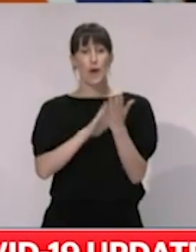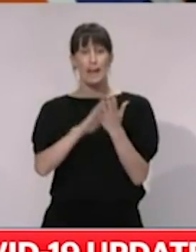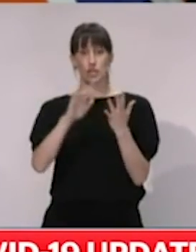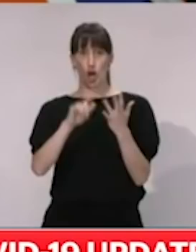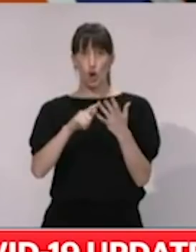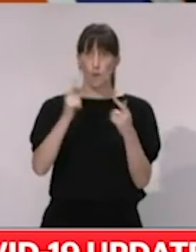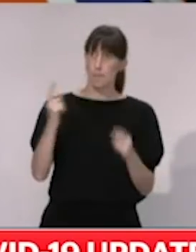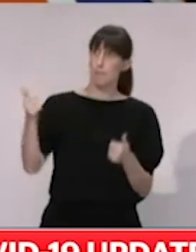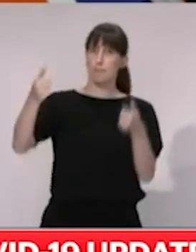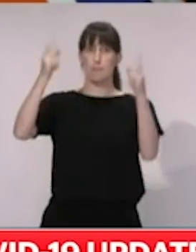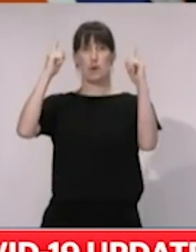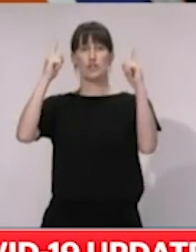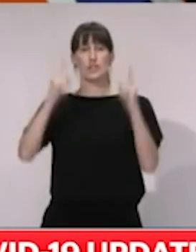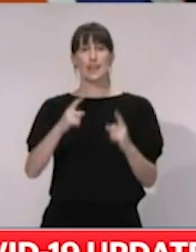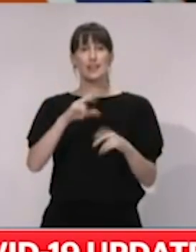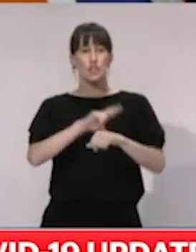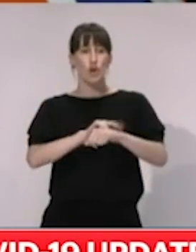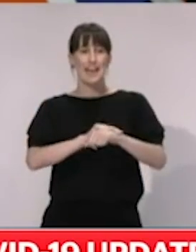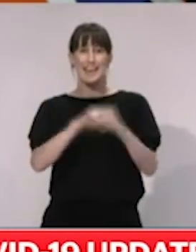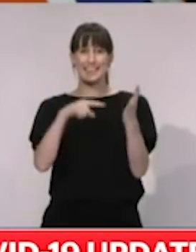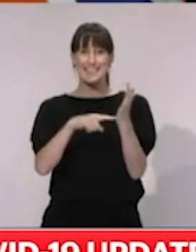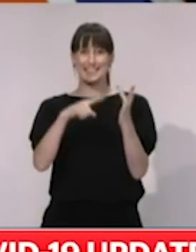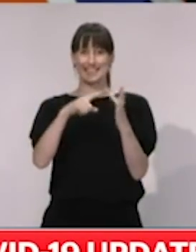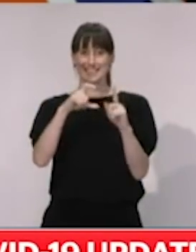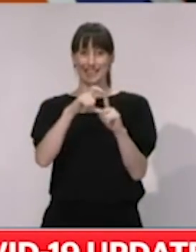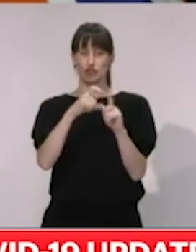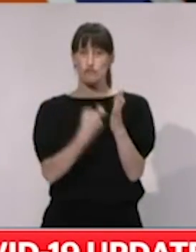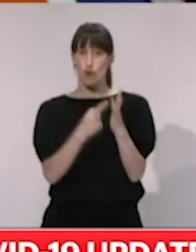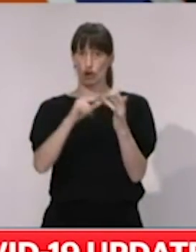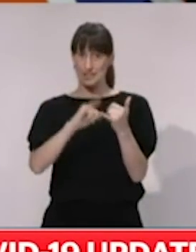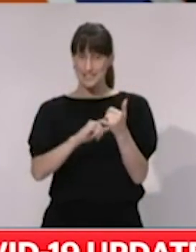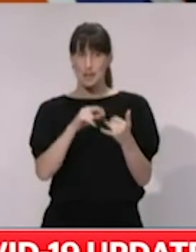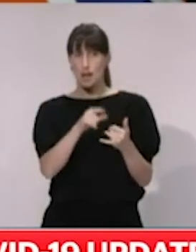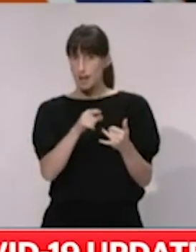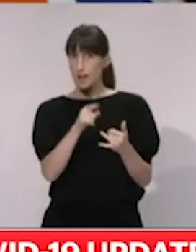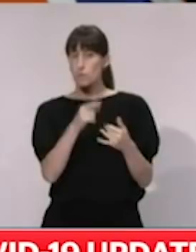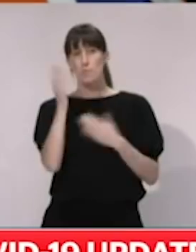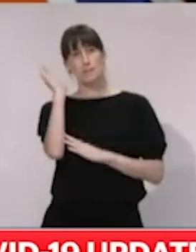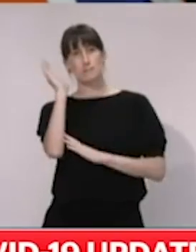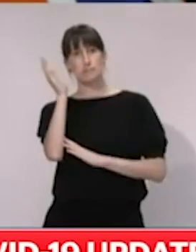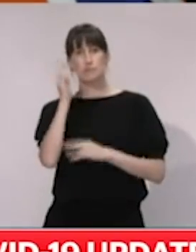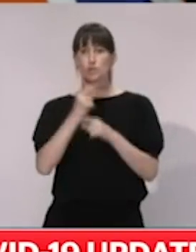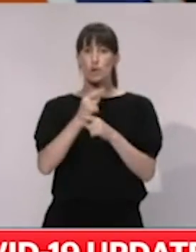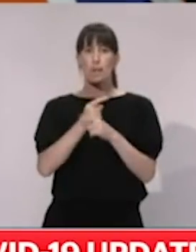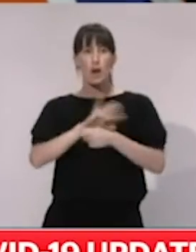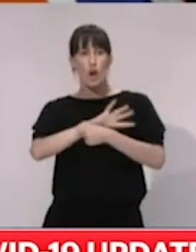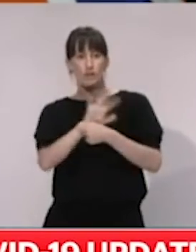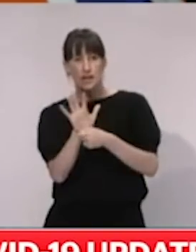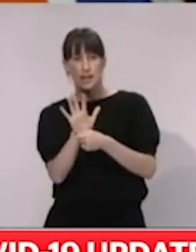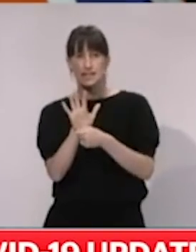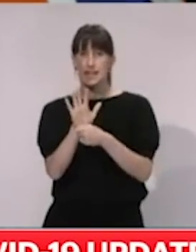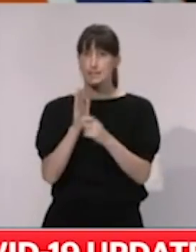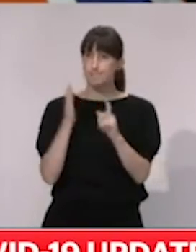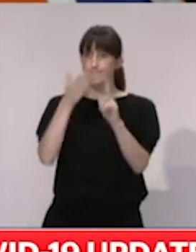Tedros, on his thoughts for the future efforts around COVID-19 globally, and also about